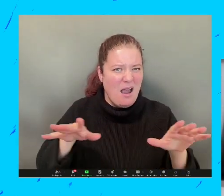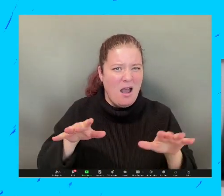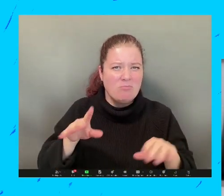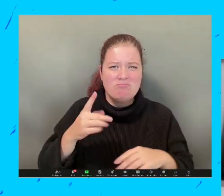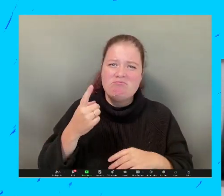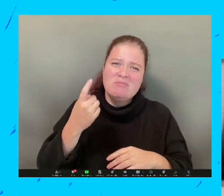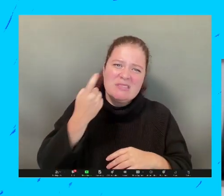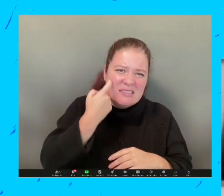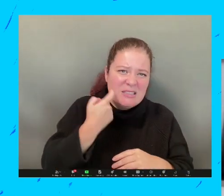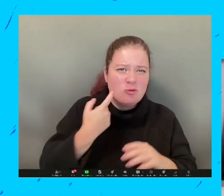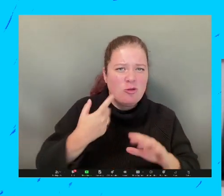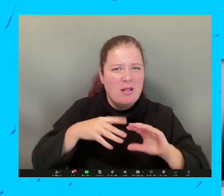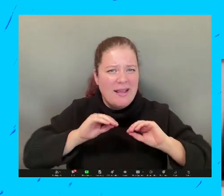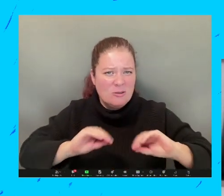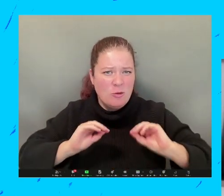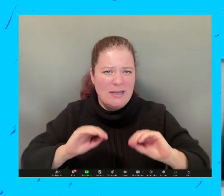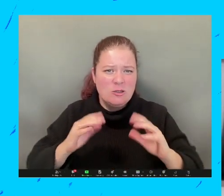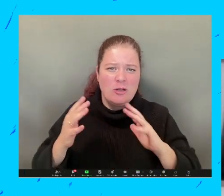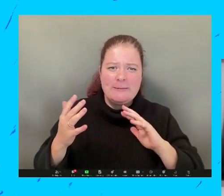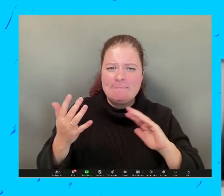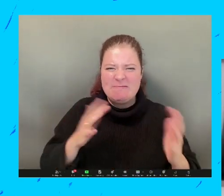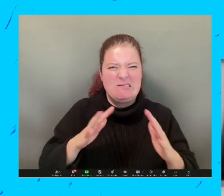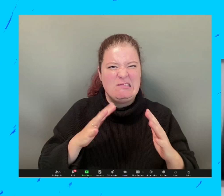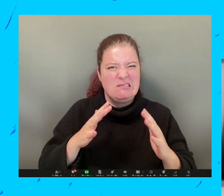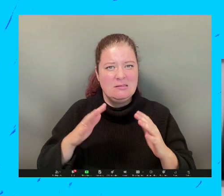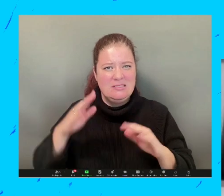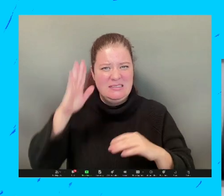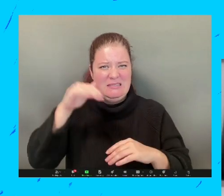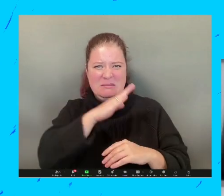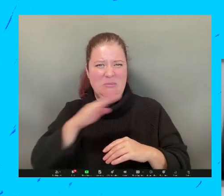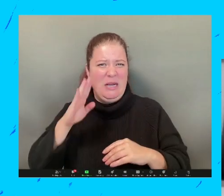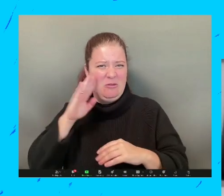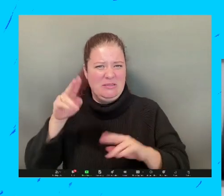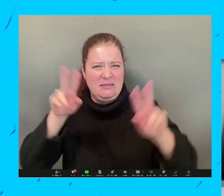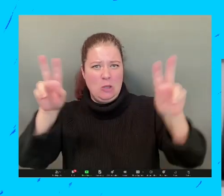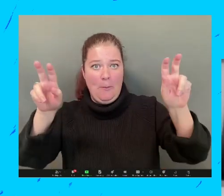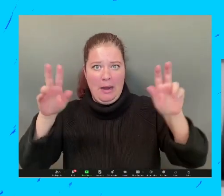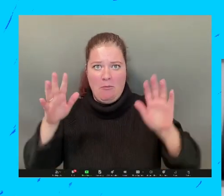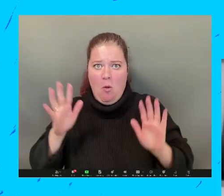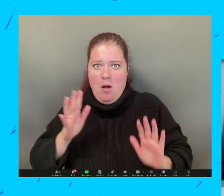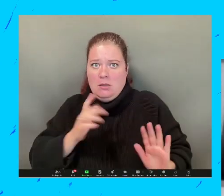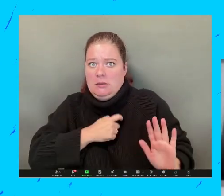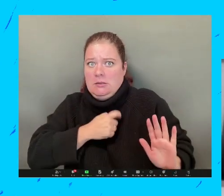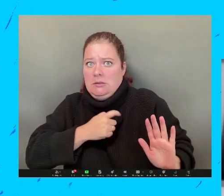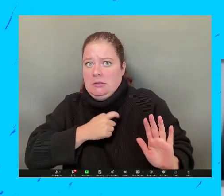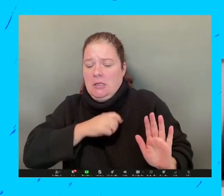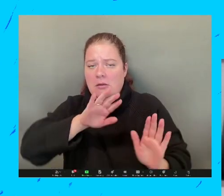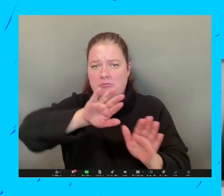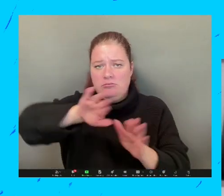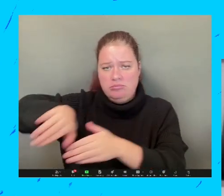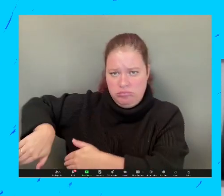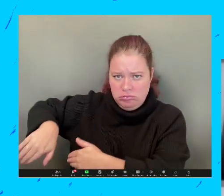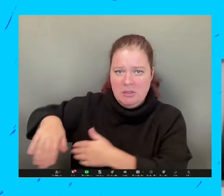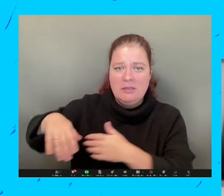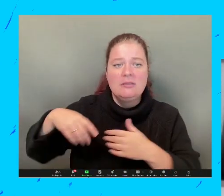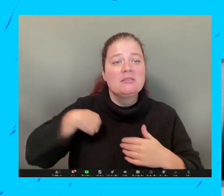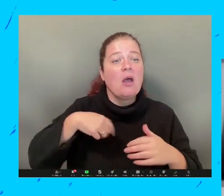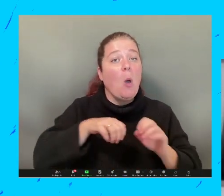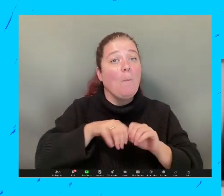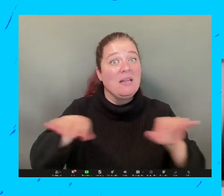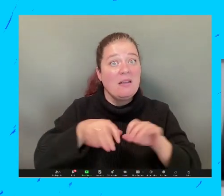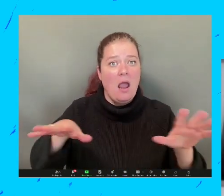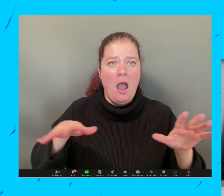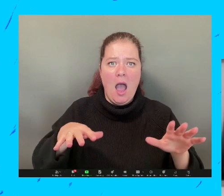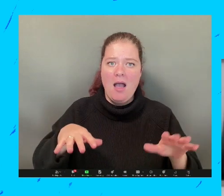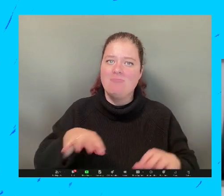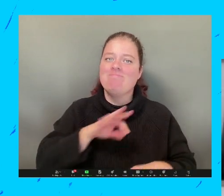that makes parents and other people scared of the topic. So what I would say is, I would like to use the media as a tool for